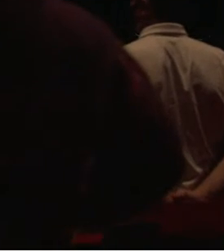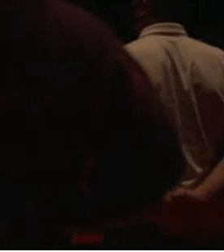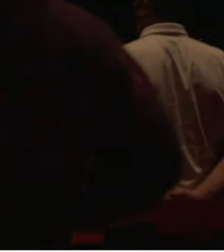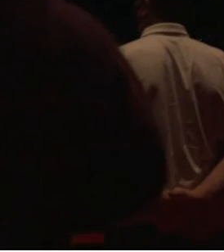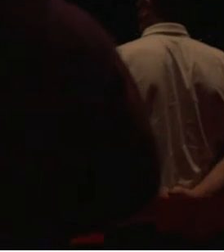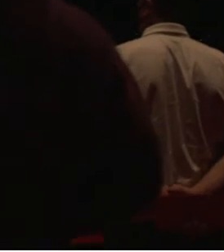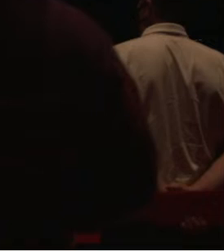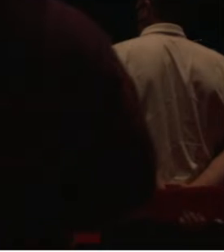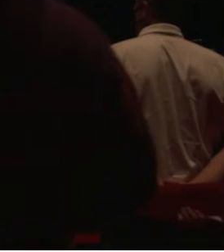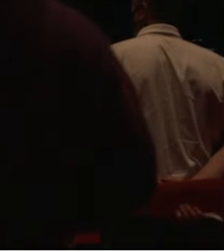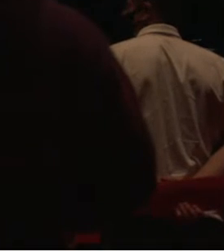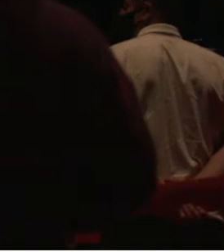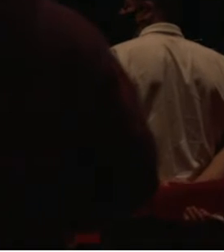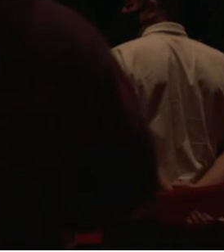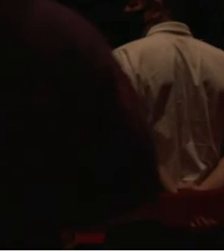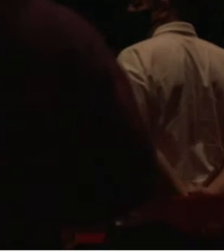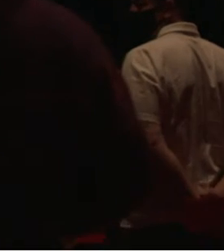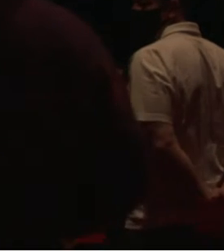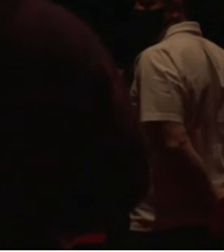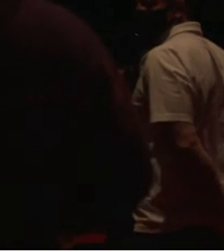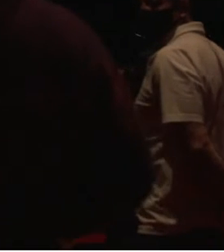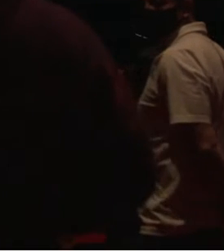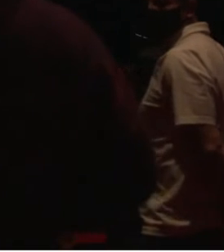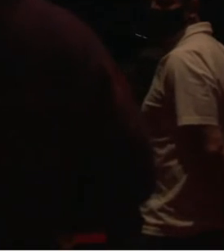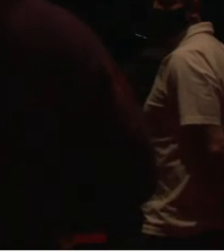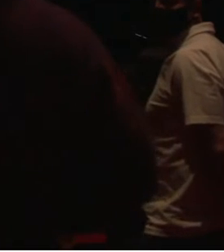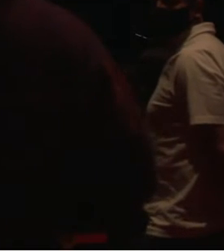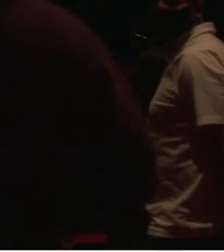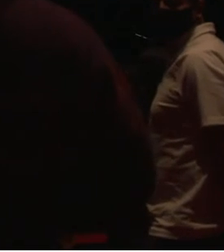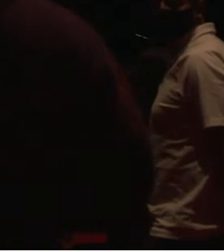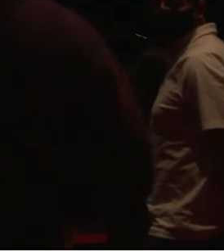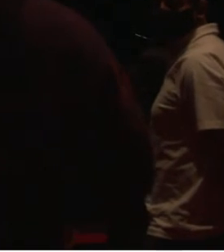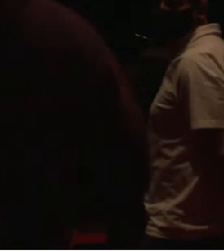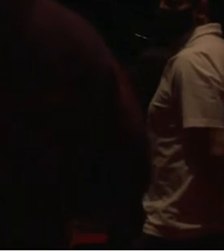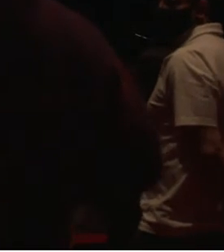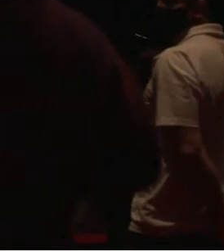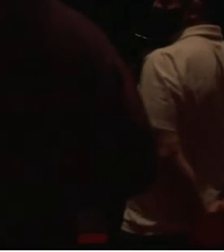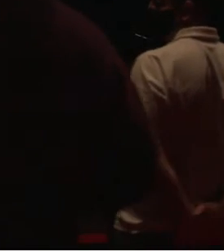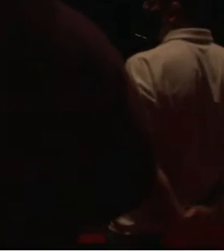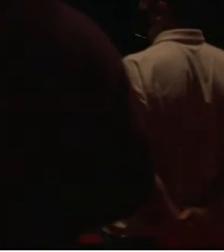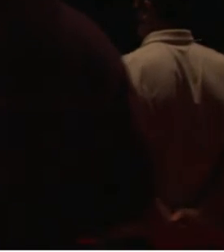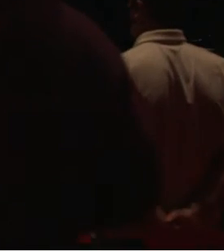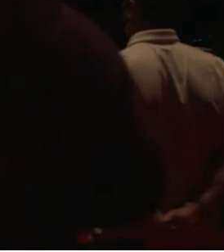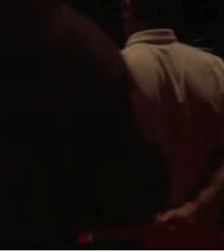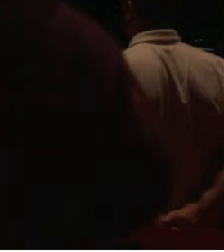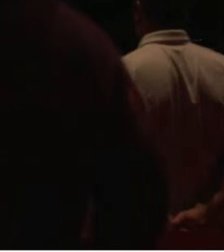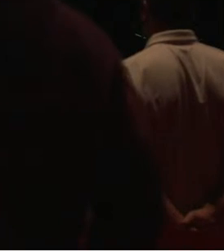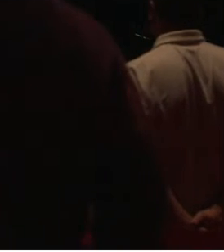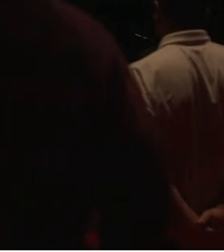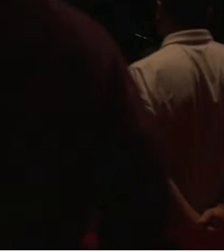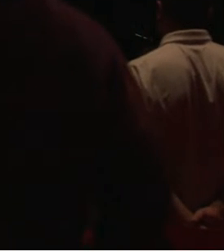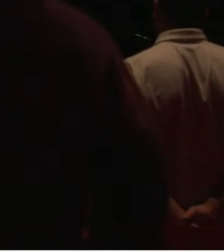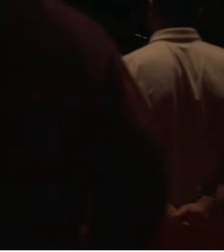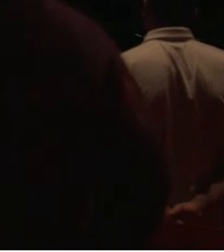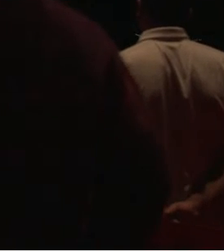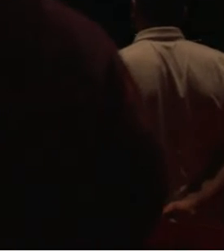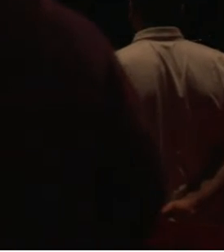and the family are given these types of songs.